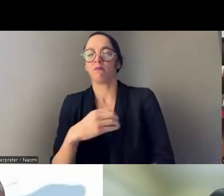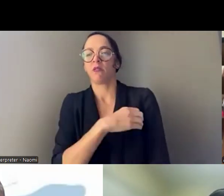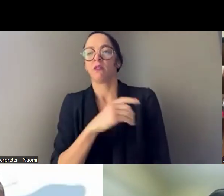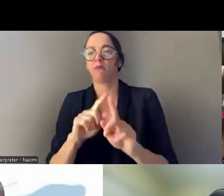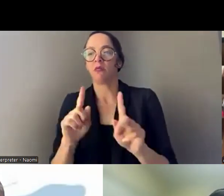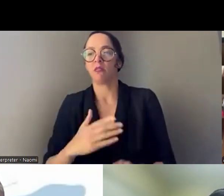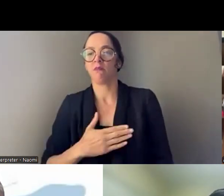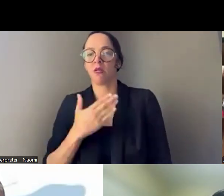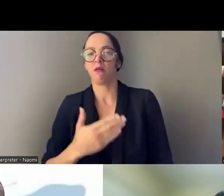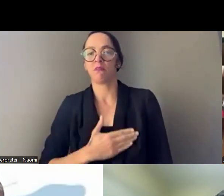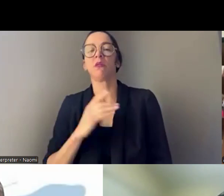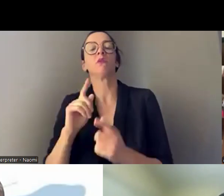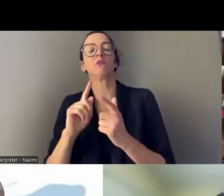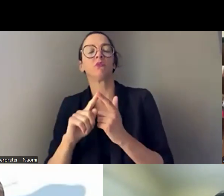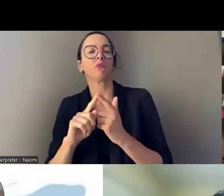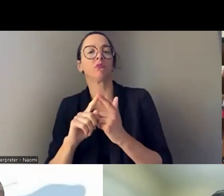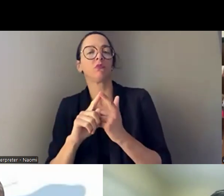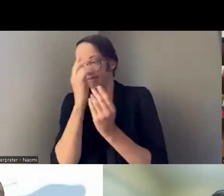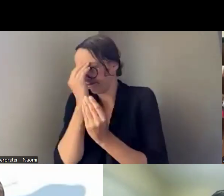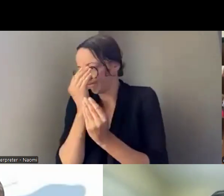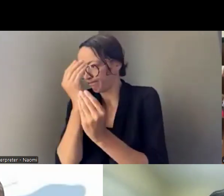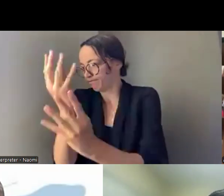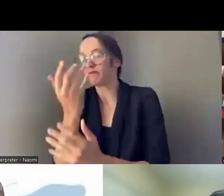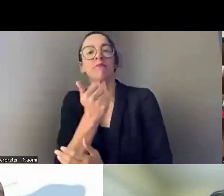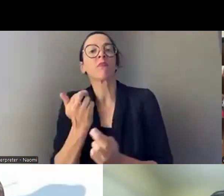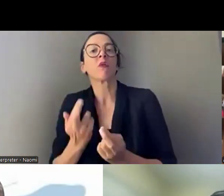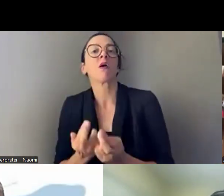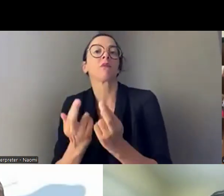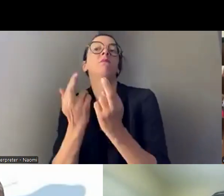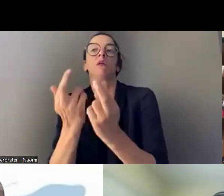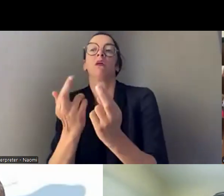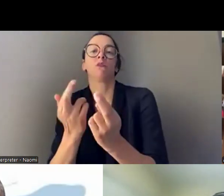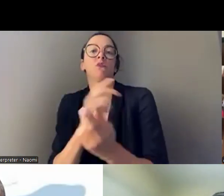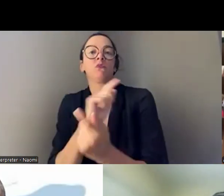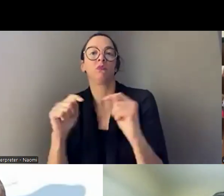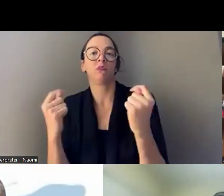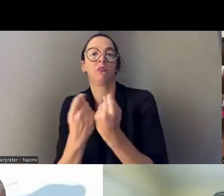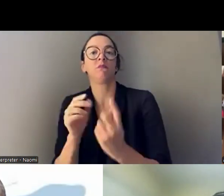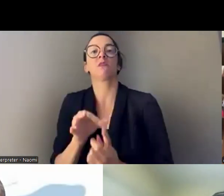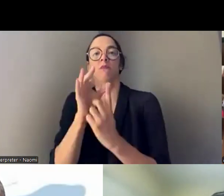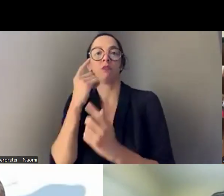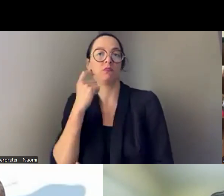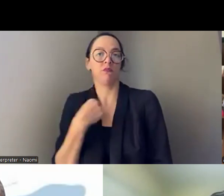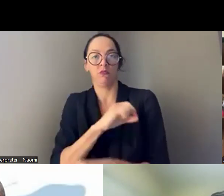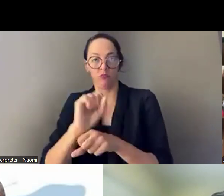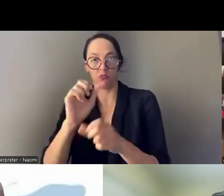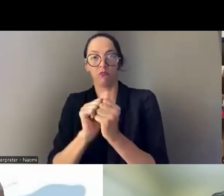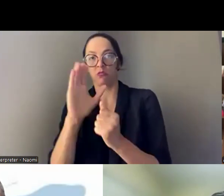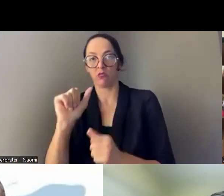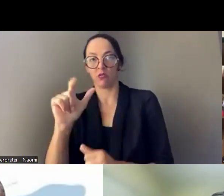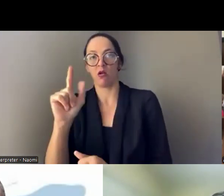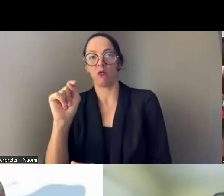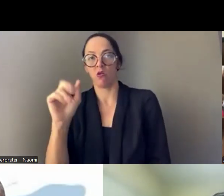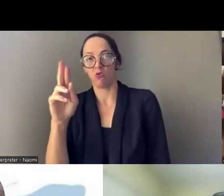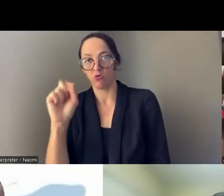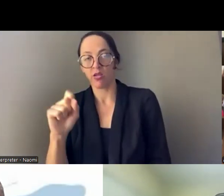back to our team since we work with Caltrans and the California Transportation Committee team. So